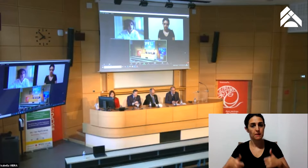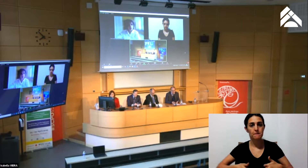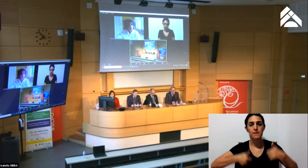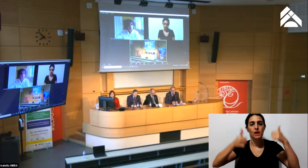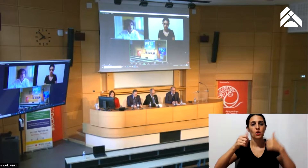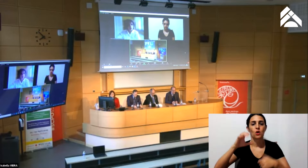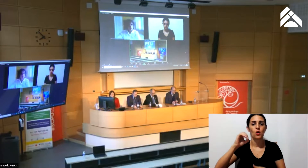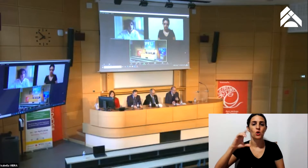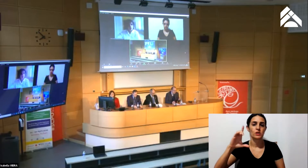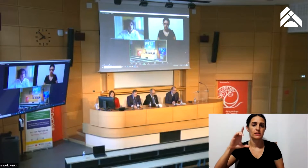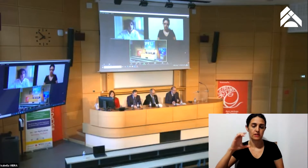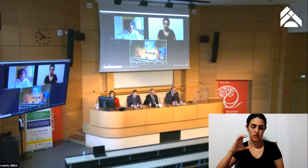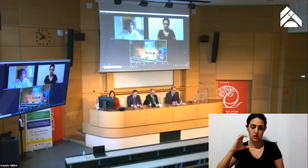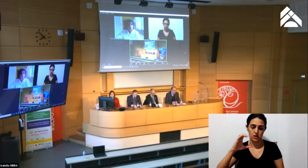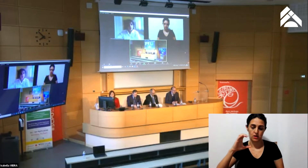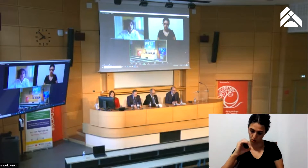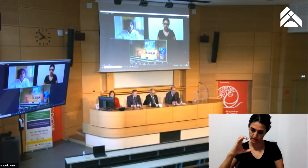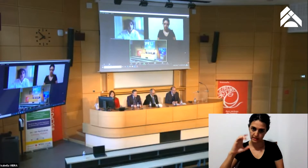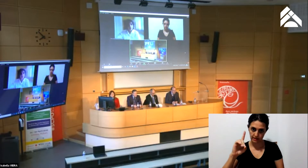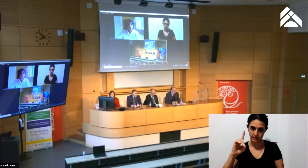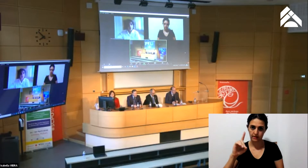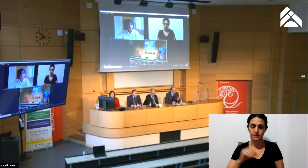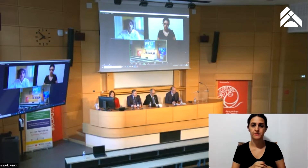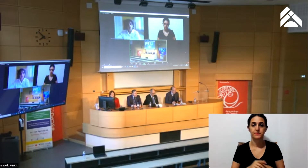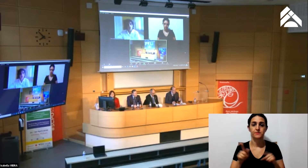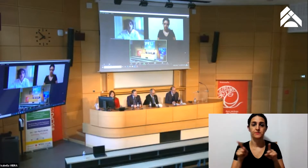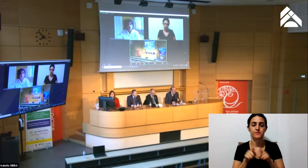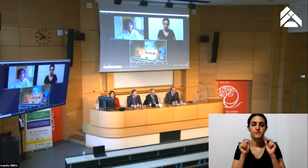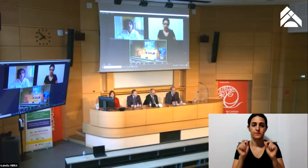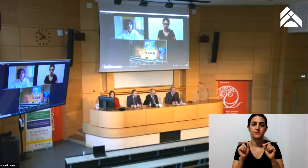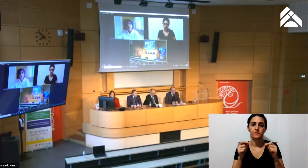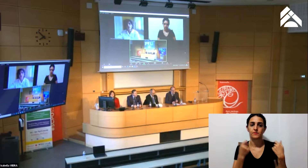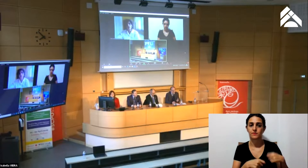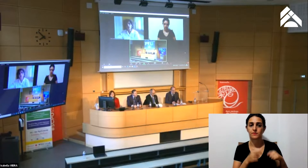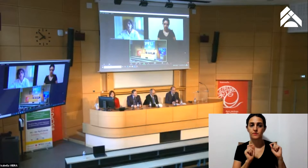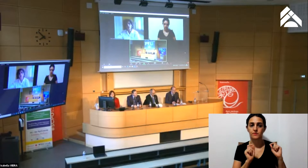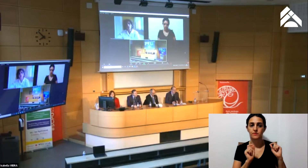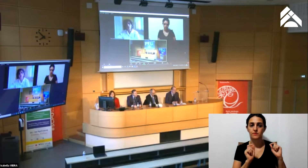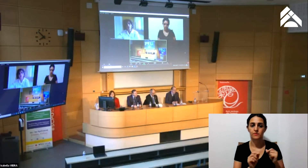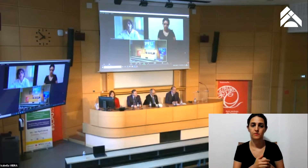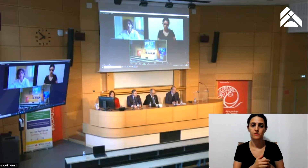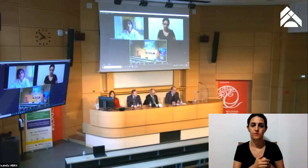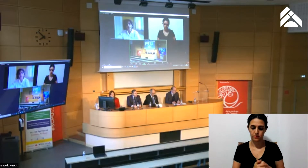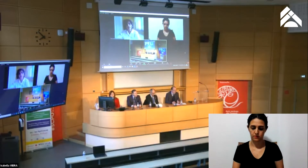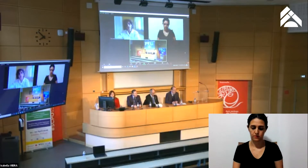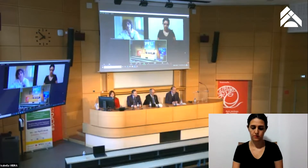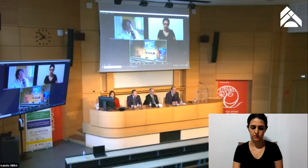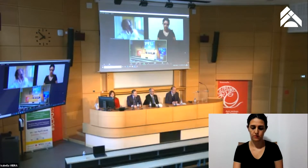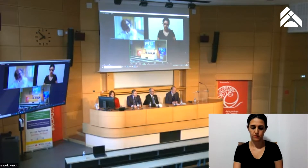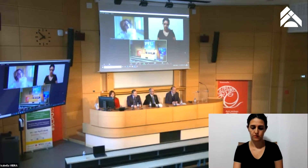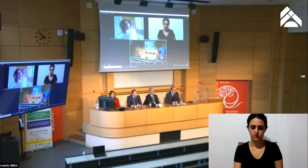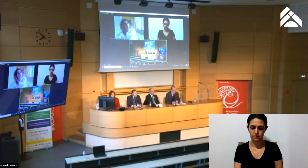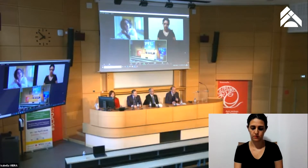a standard for BEPS, base erosion and profit shifting, which makes that companies like Google or Facebook pay taxes